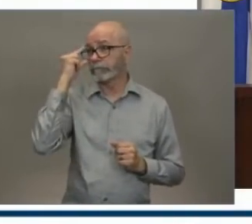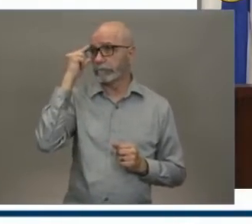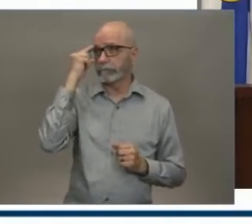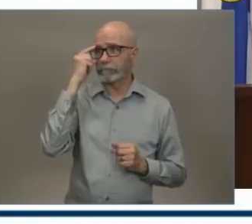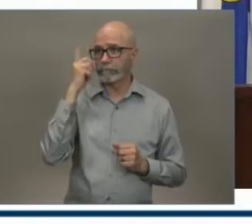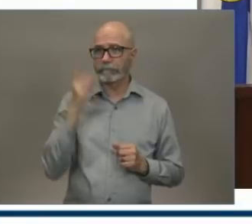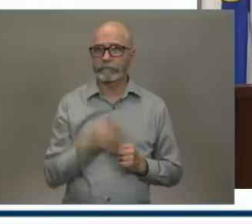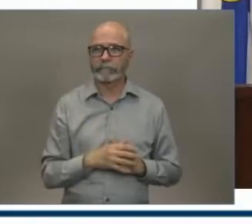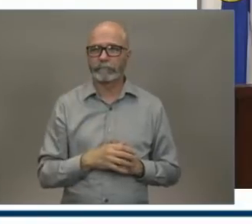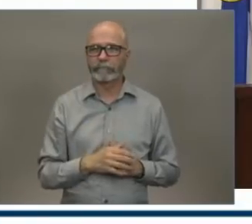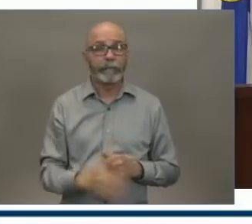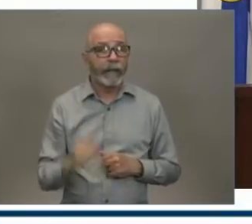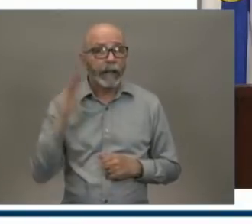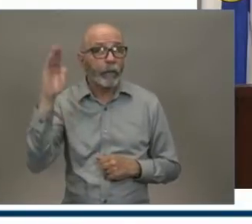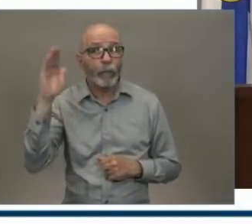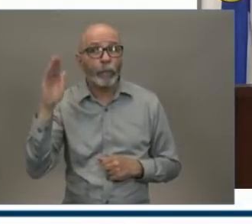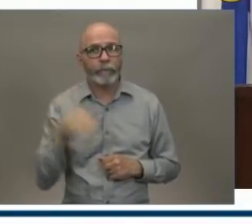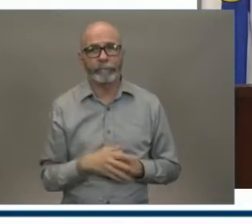Are you there, Tim?